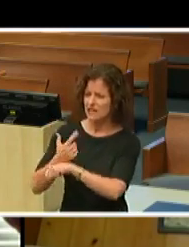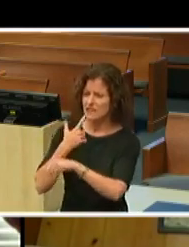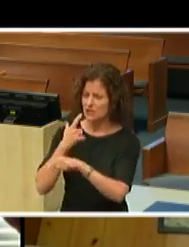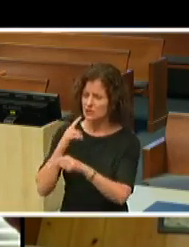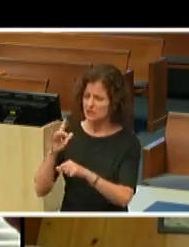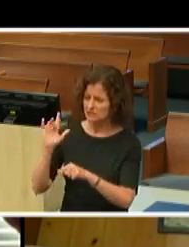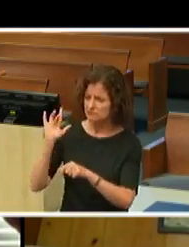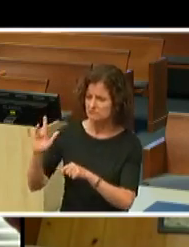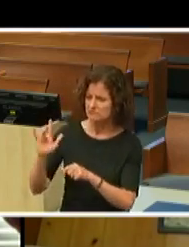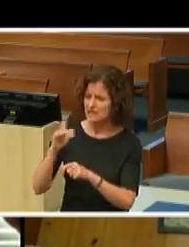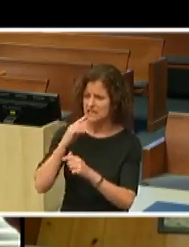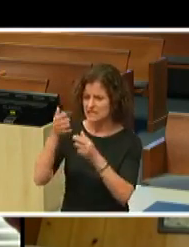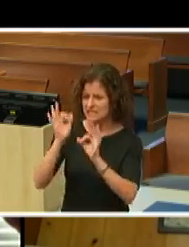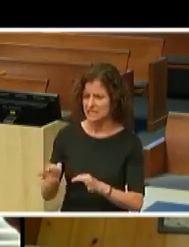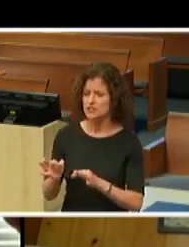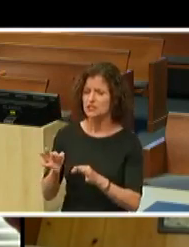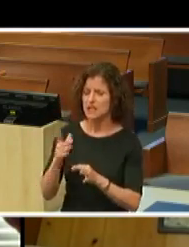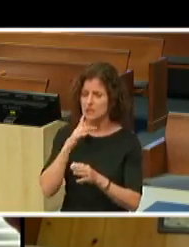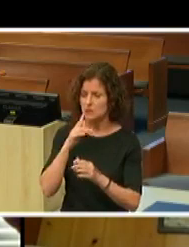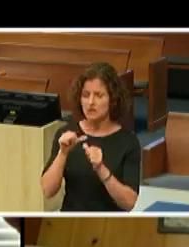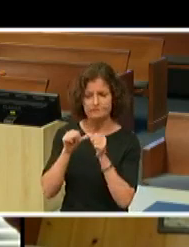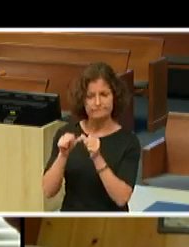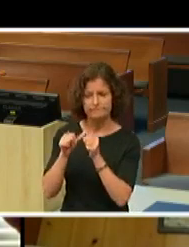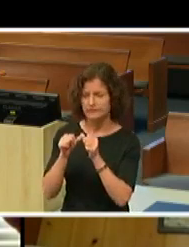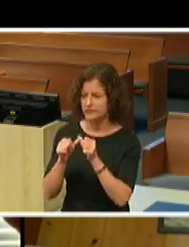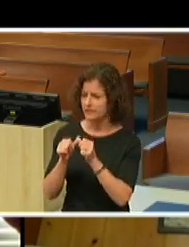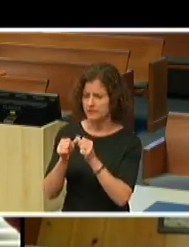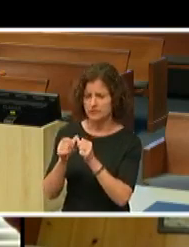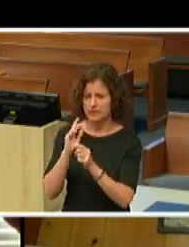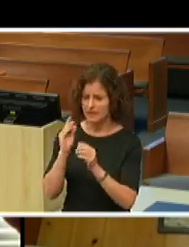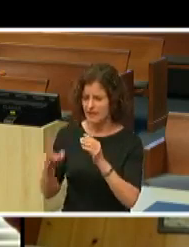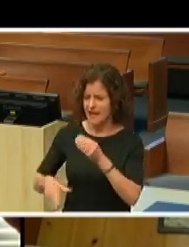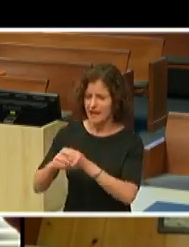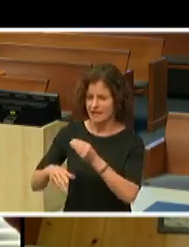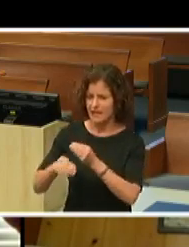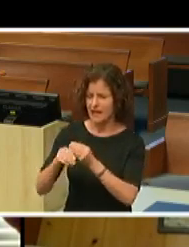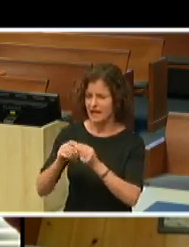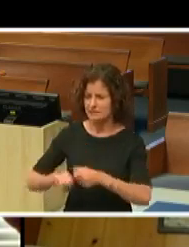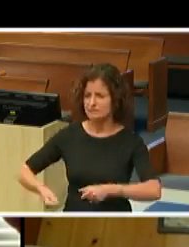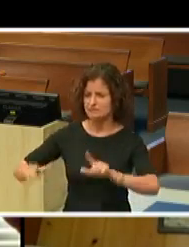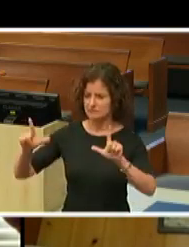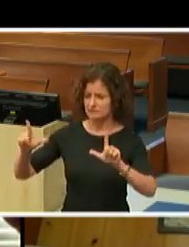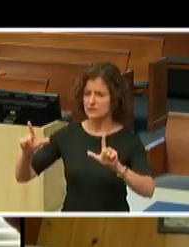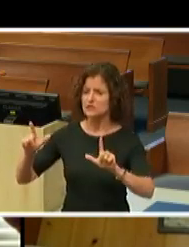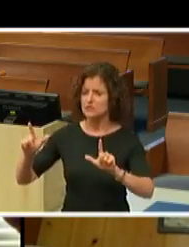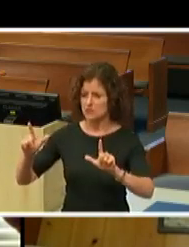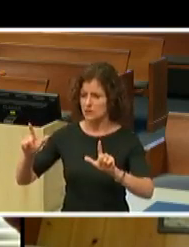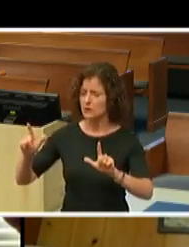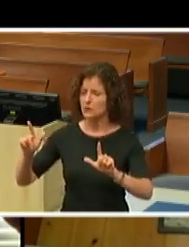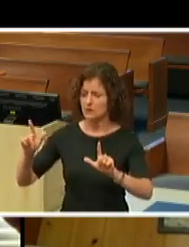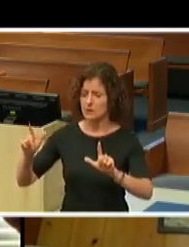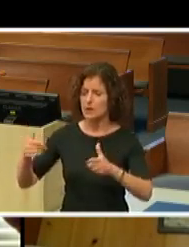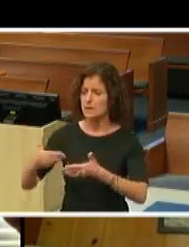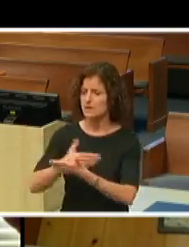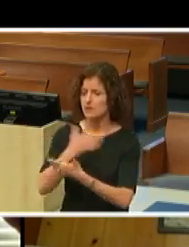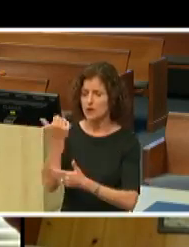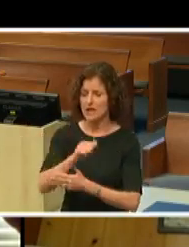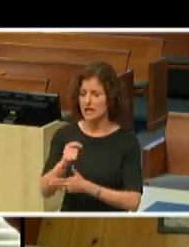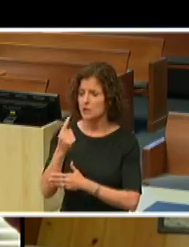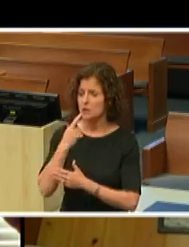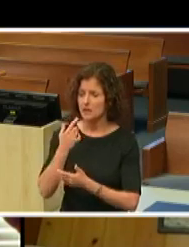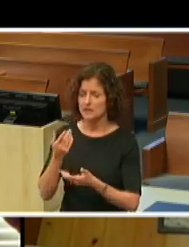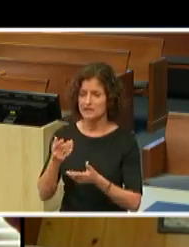we're putting them on it. We're continuously updating a spreadsheet so that actually before anybody puts